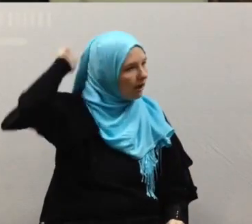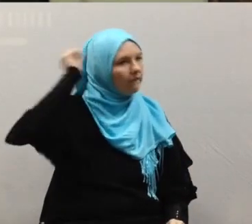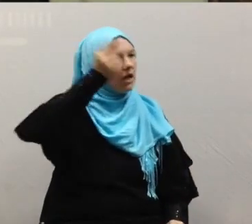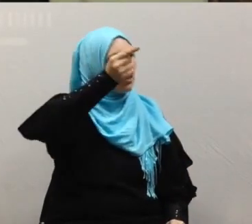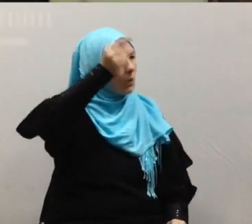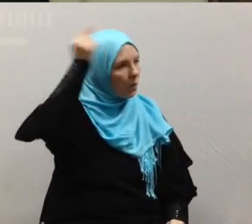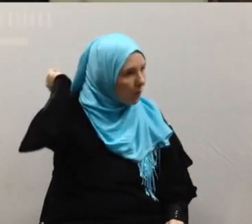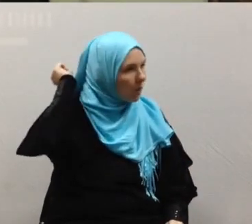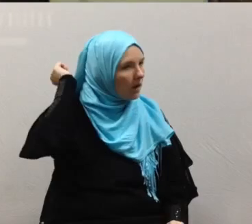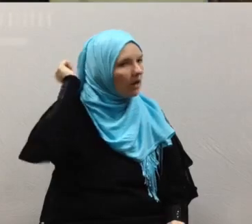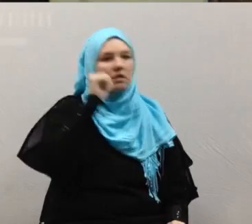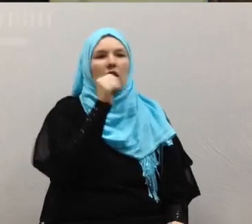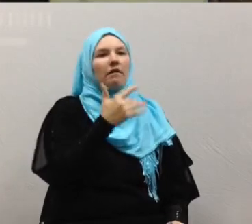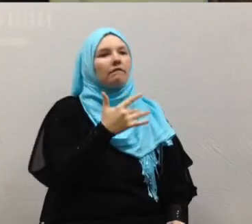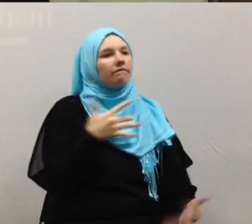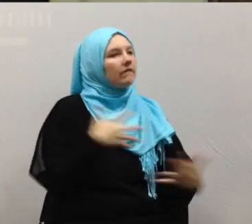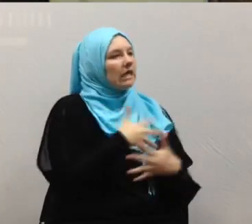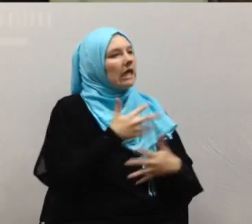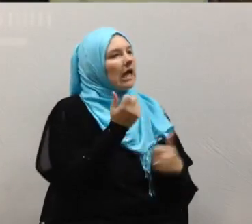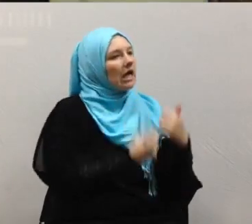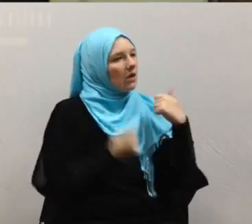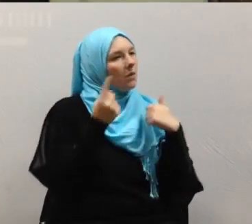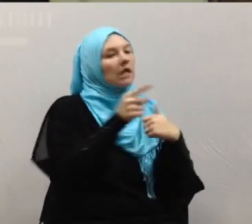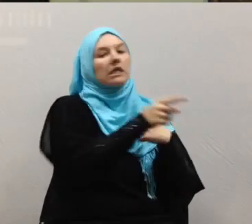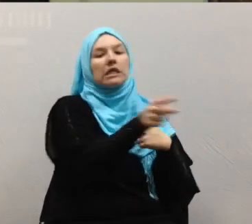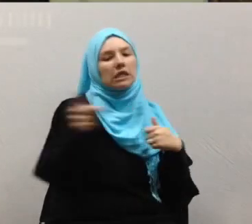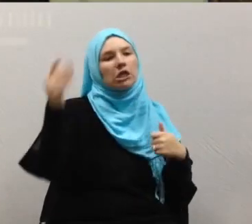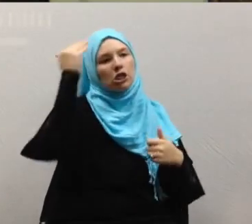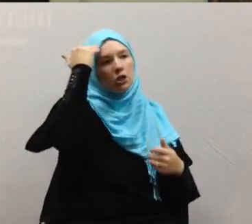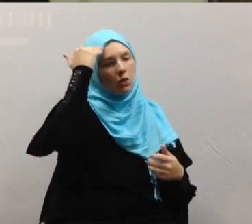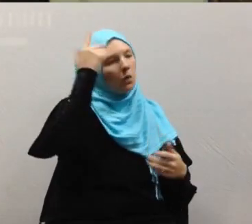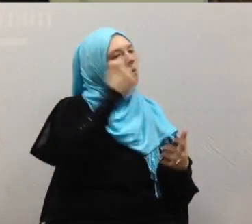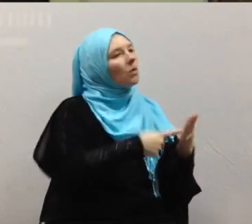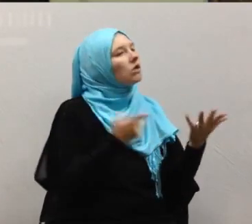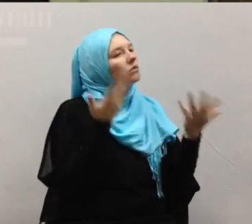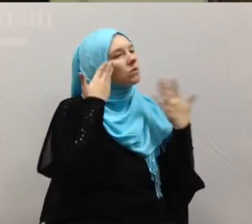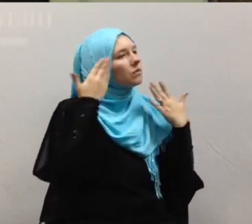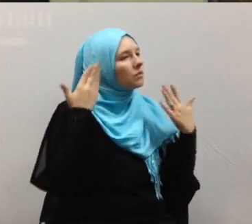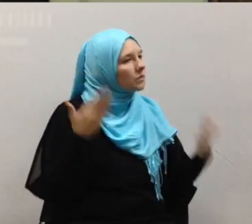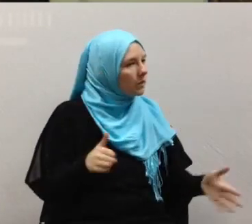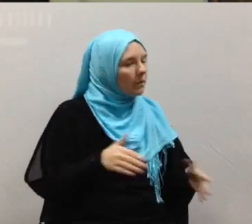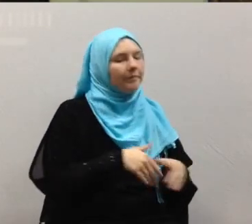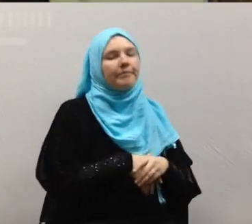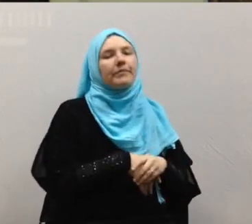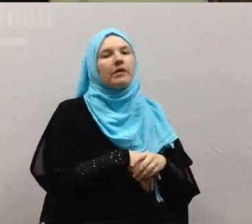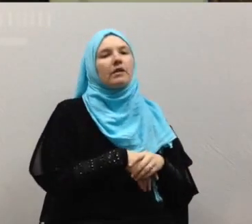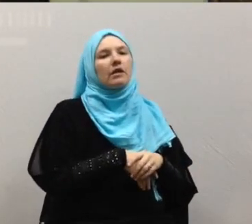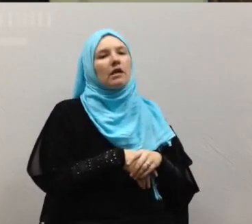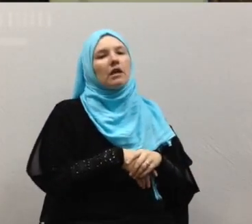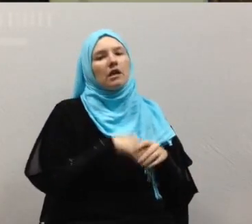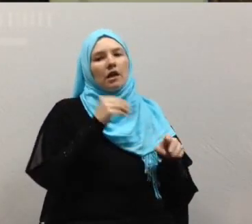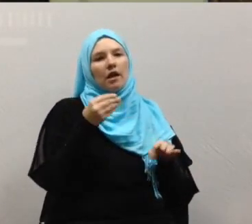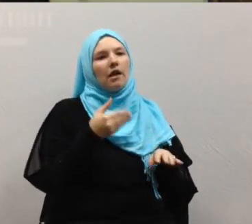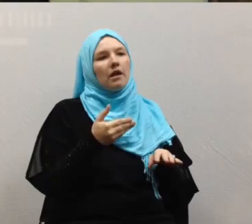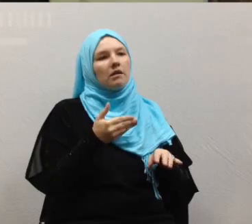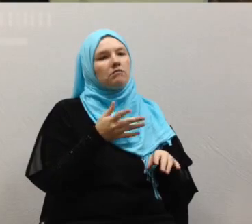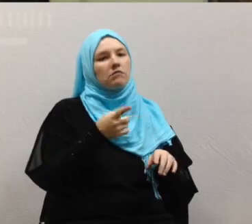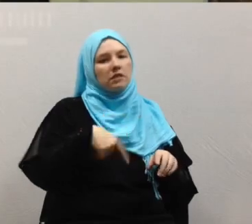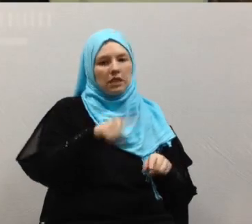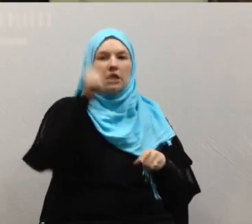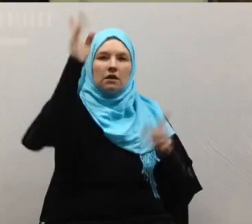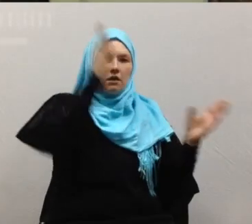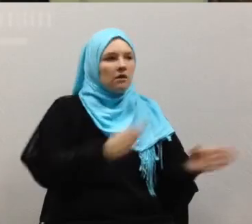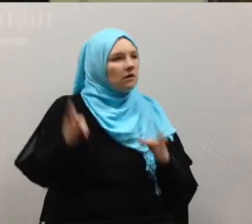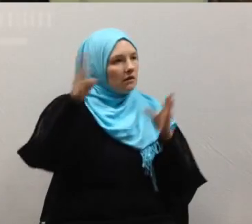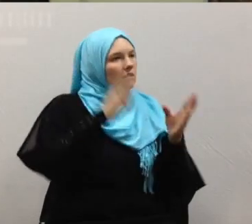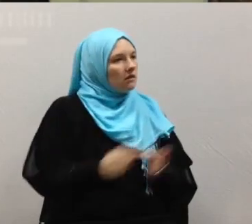what you didn't know and has arranged before that a conquest near at hand, very close.